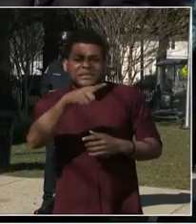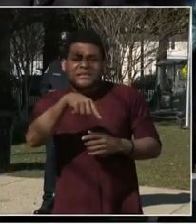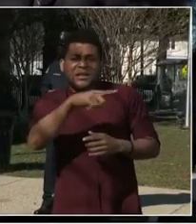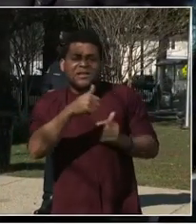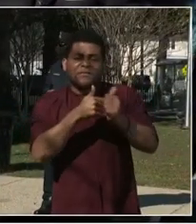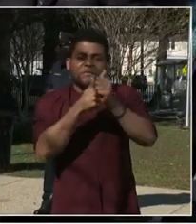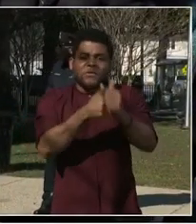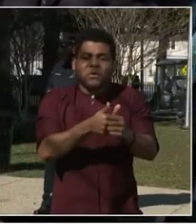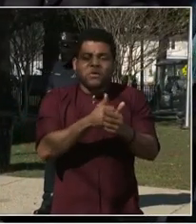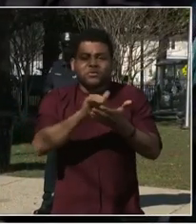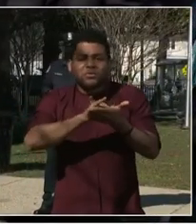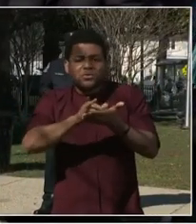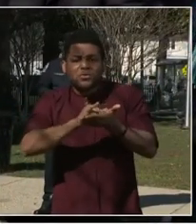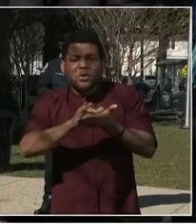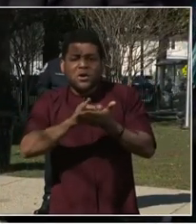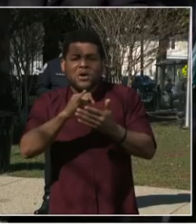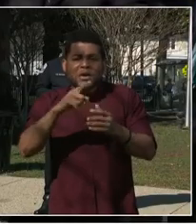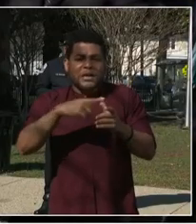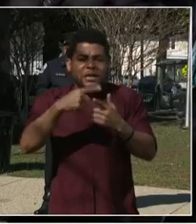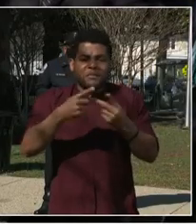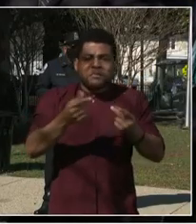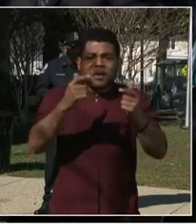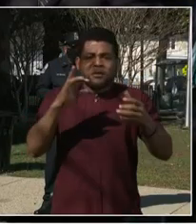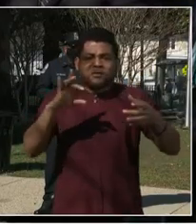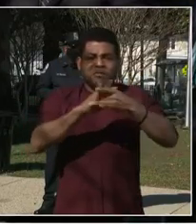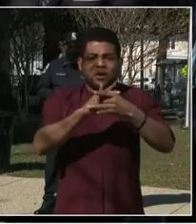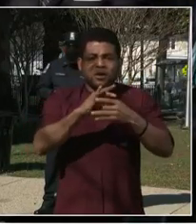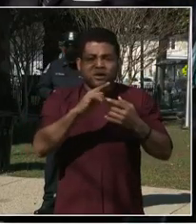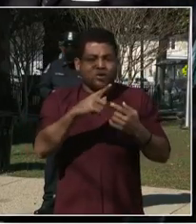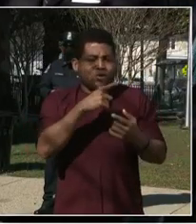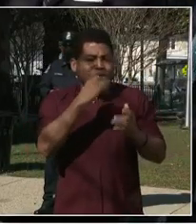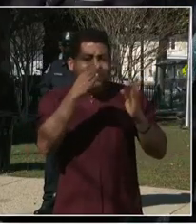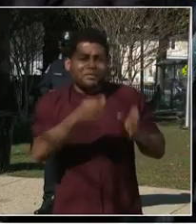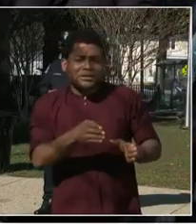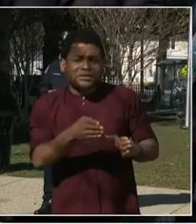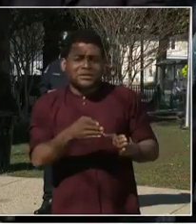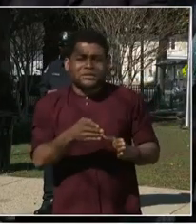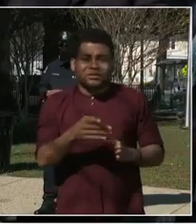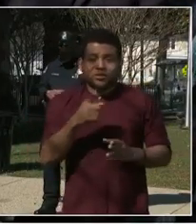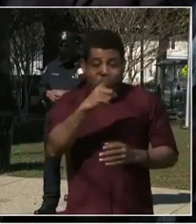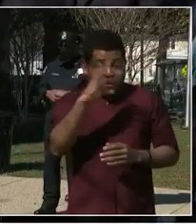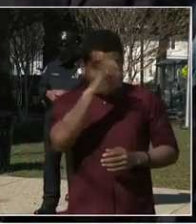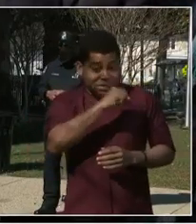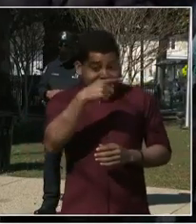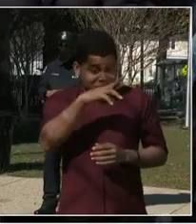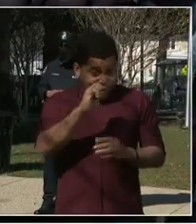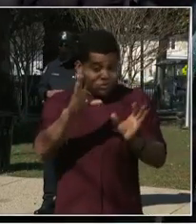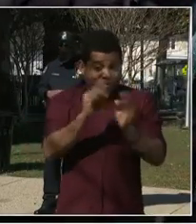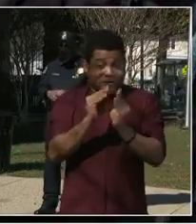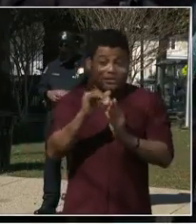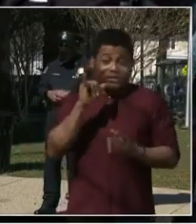and who immediately made the connection. Who was that? You missed the press conference yesterday, Sam.